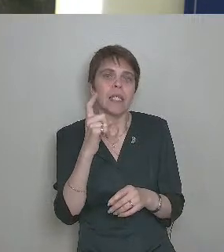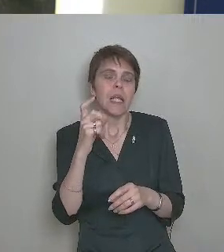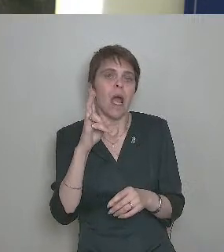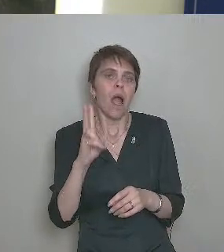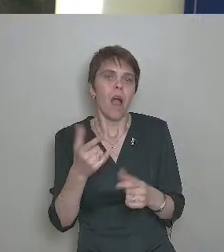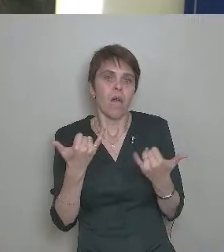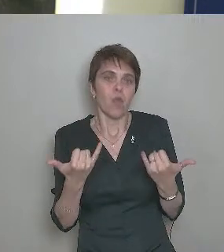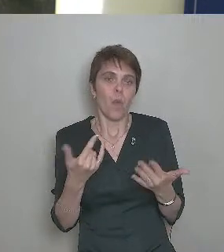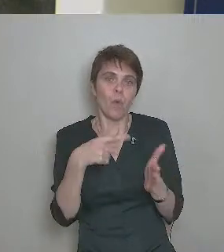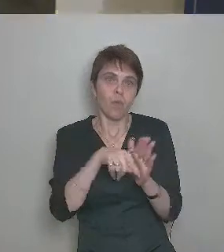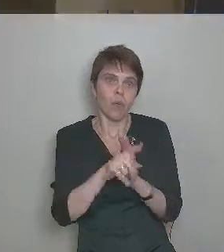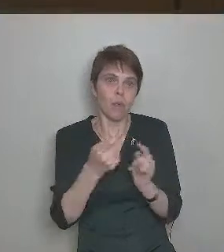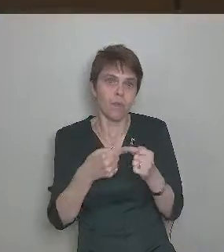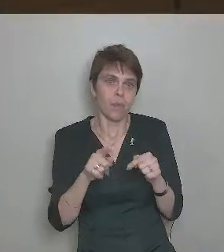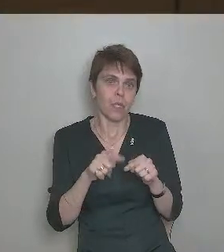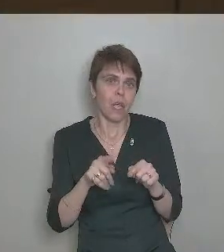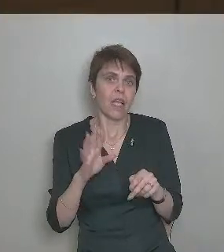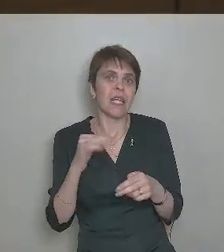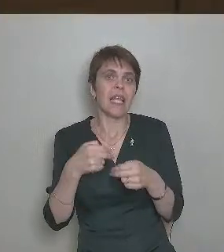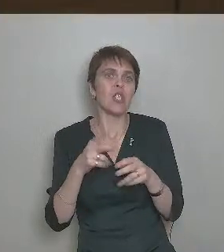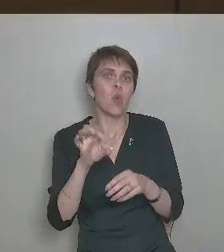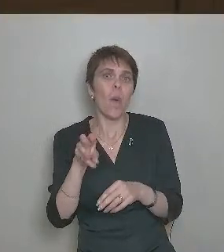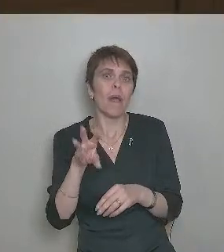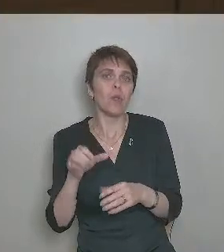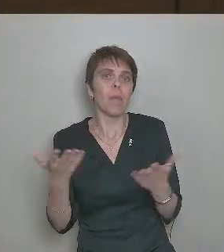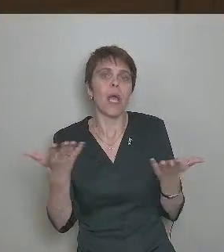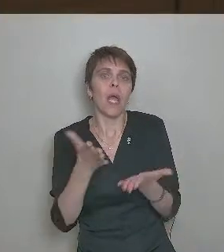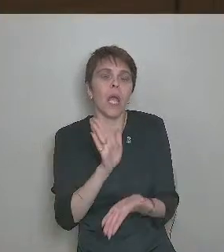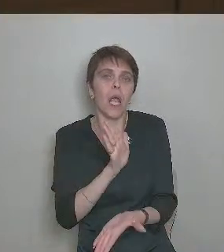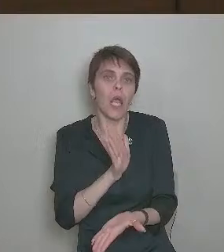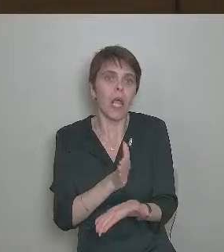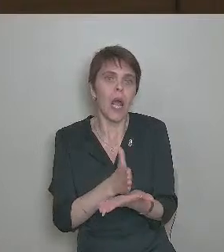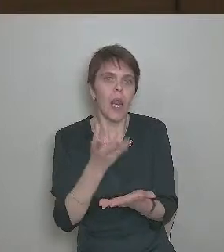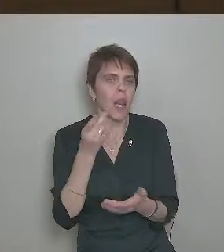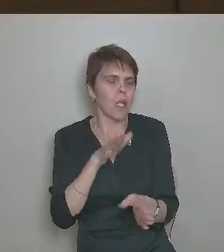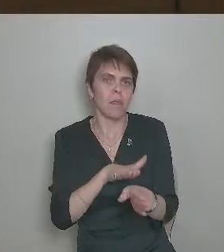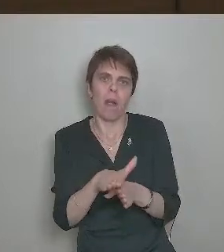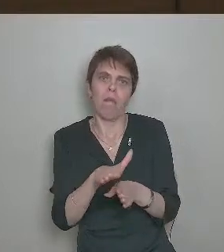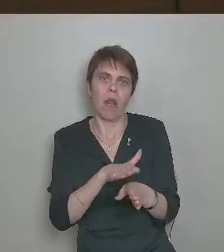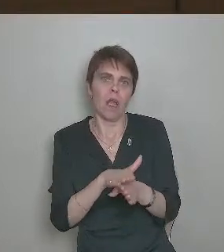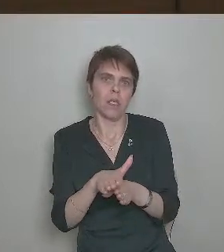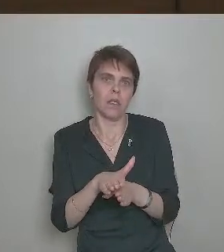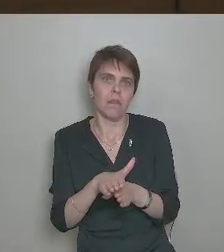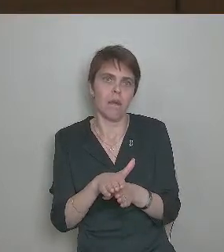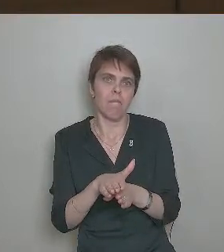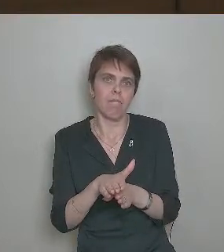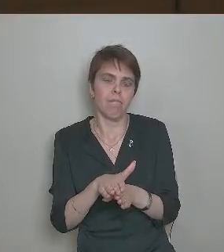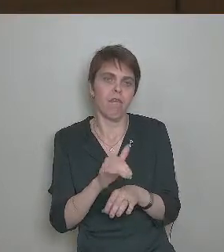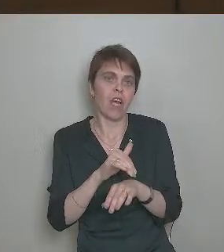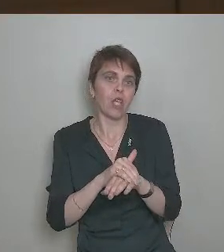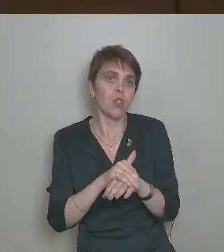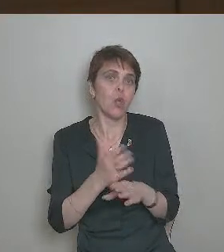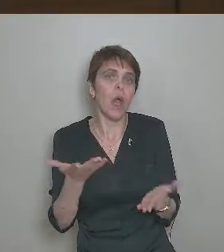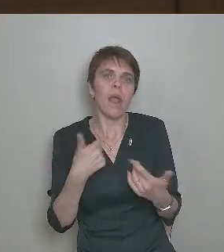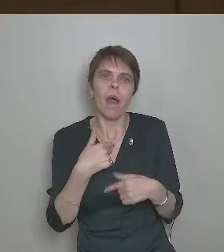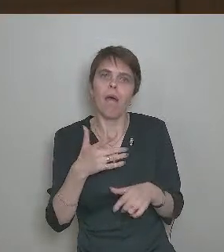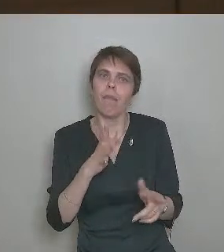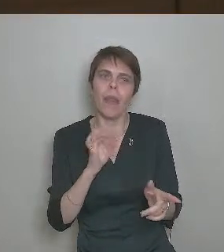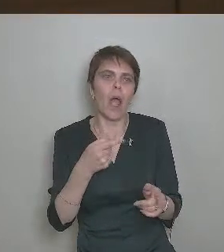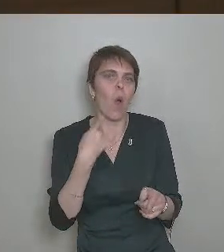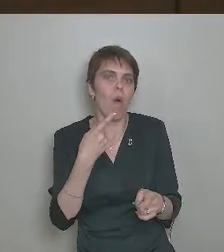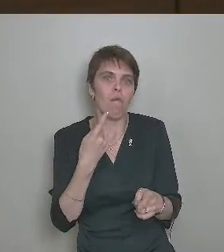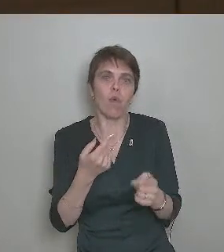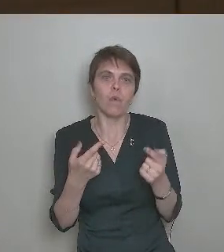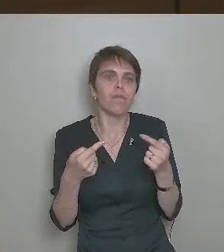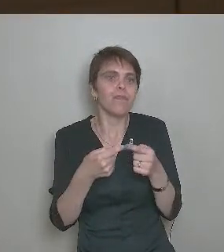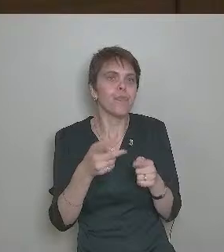declare actually destroys the tools of the National Bureau of Prevention